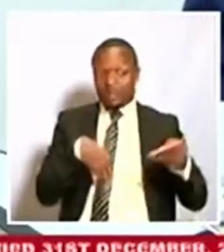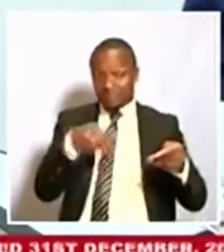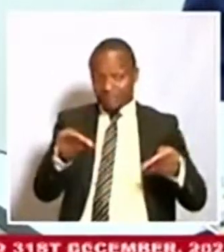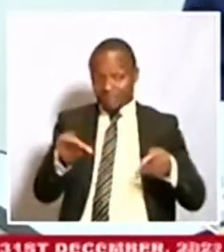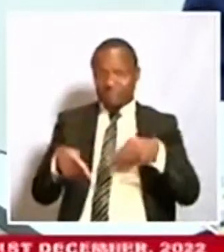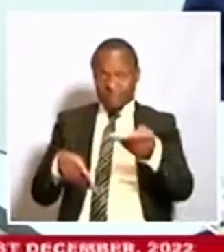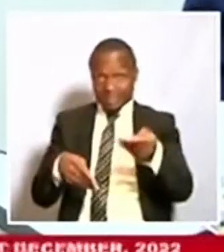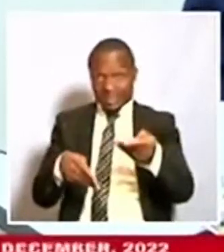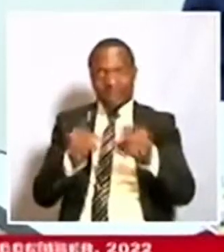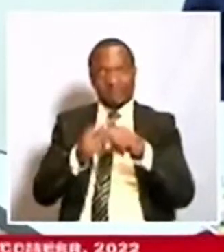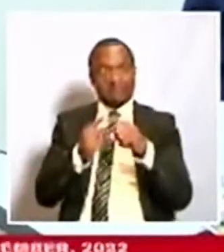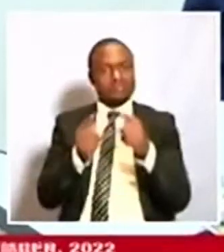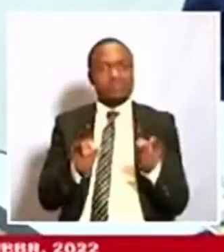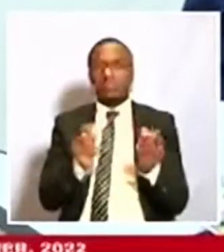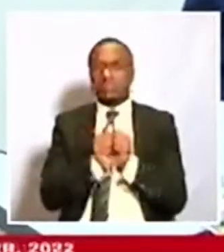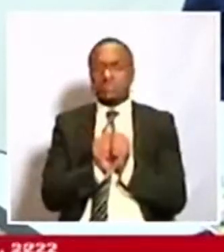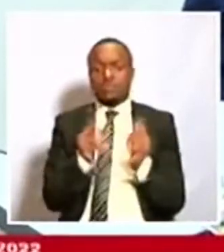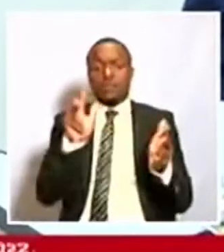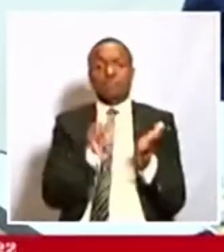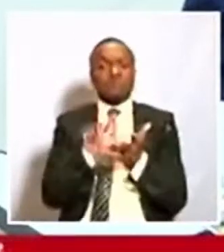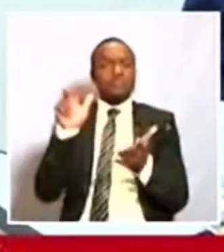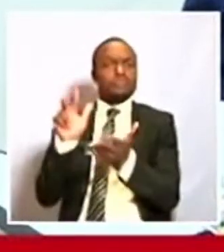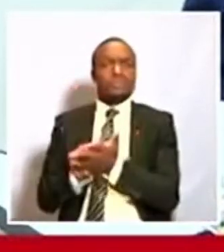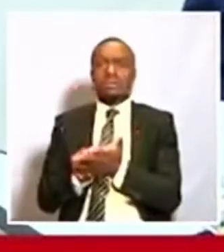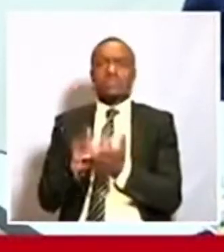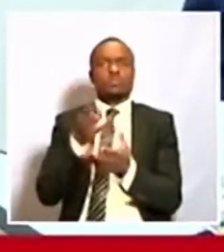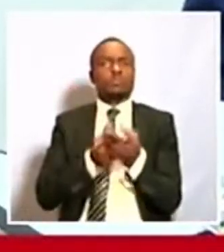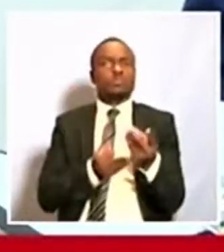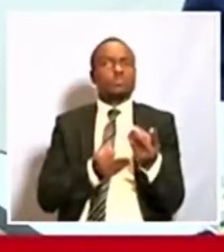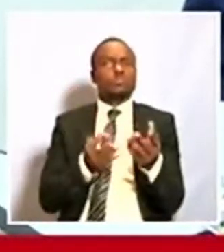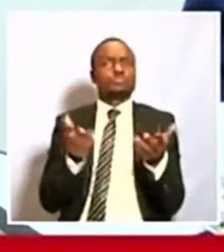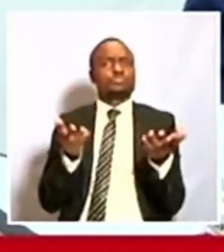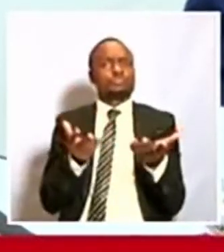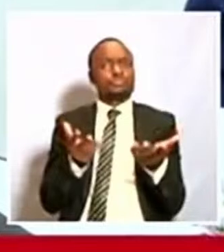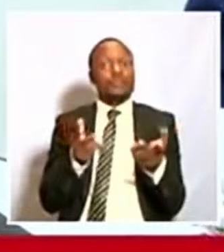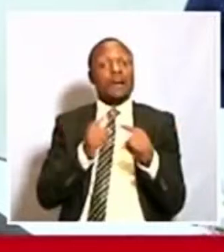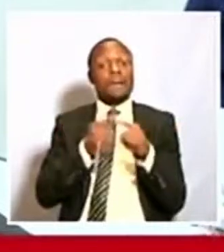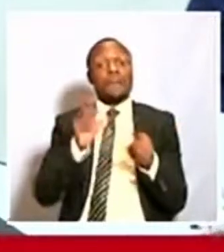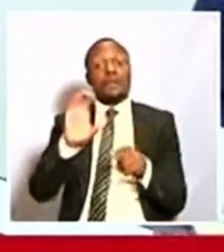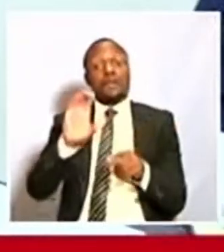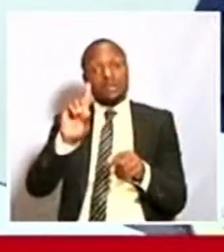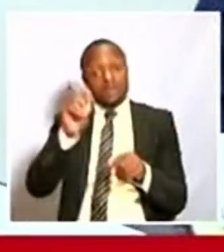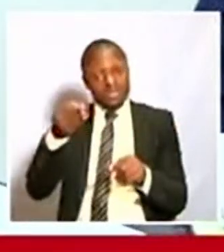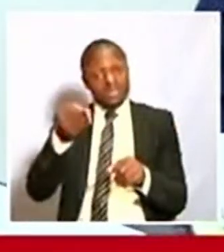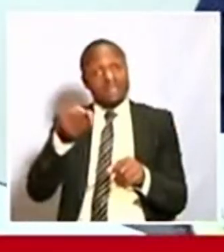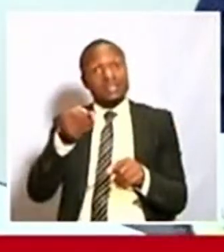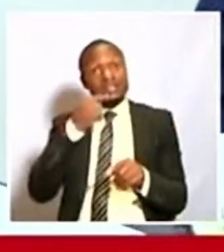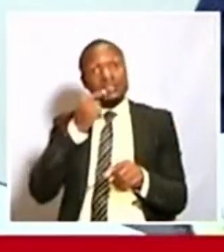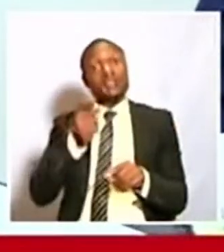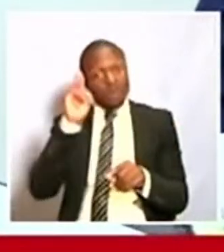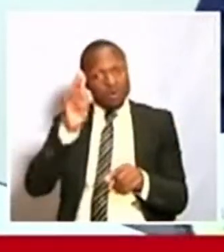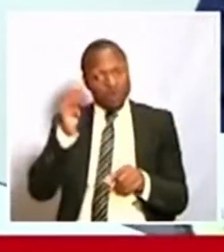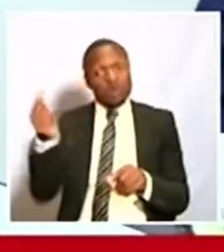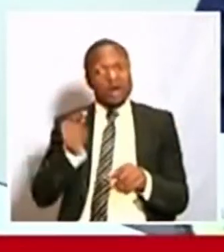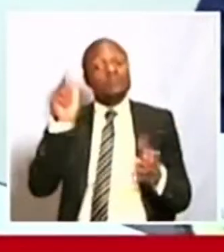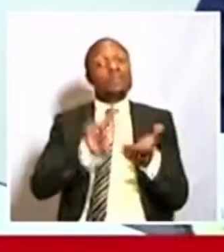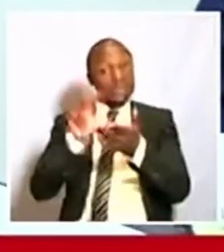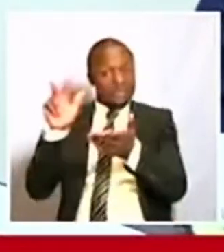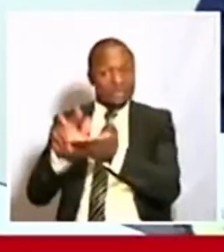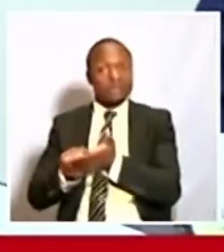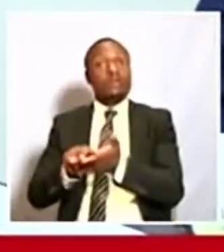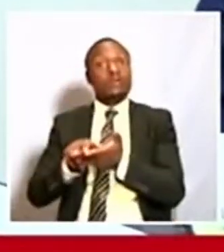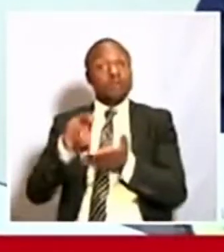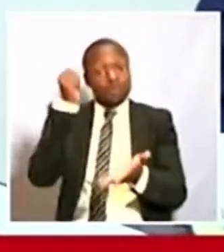but without signed documentation. But CDF said no, they will come and sign, but we are approving, we are going ahead